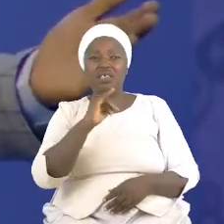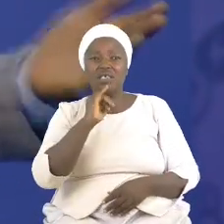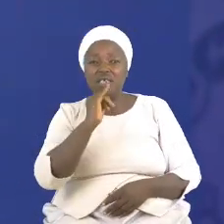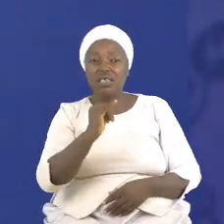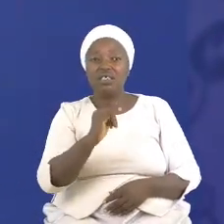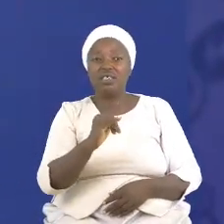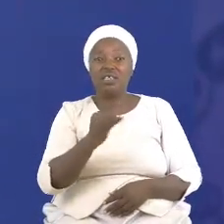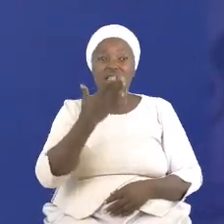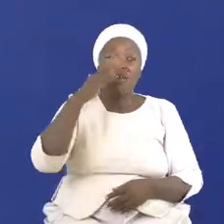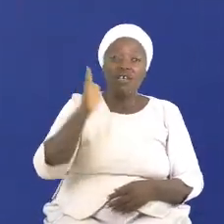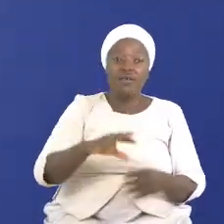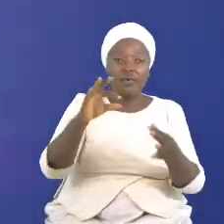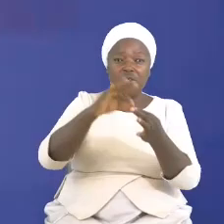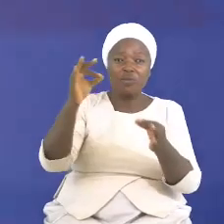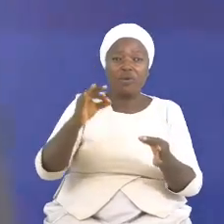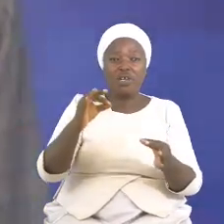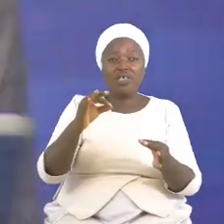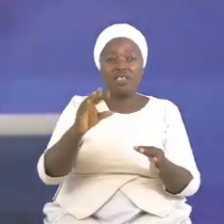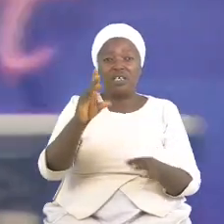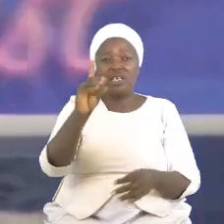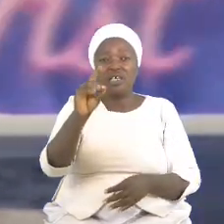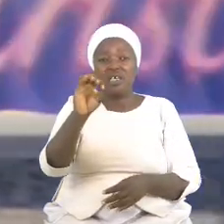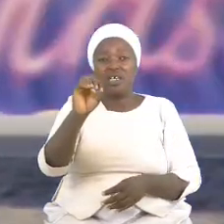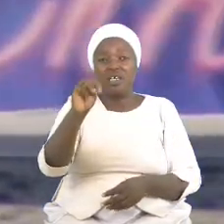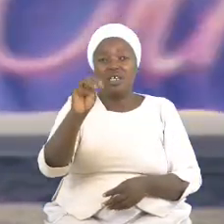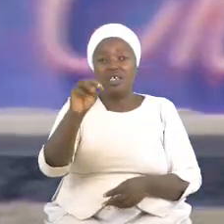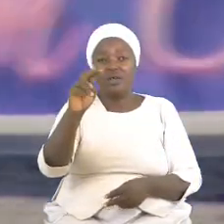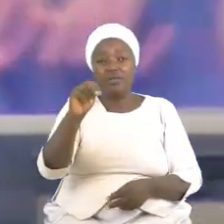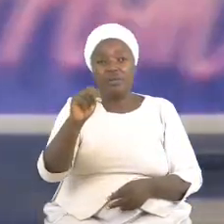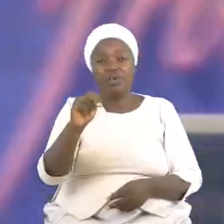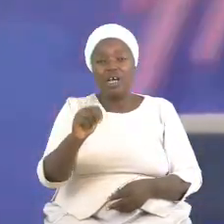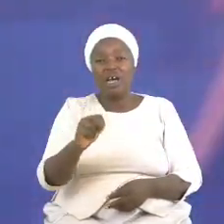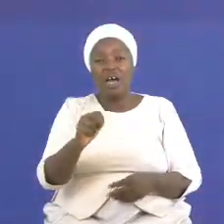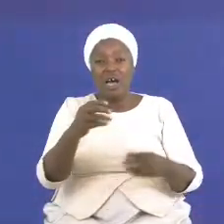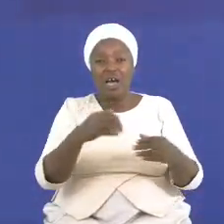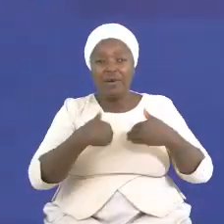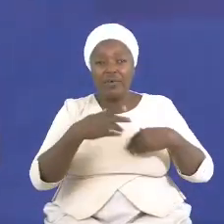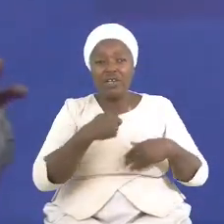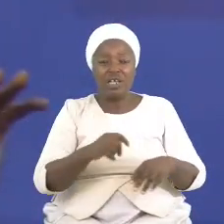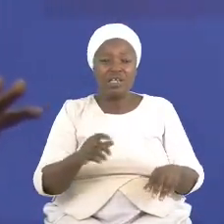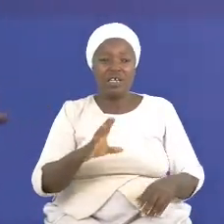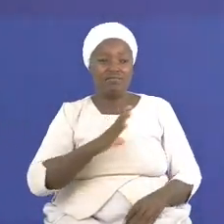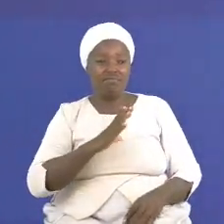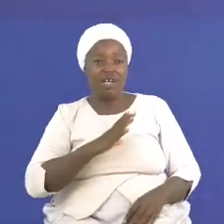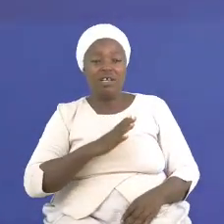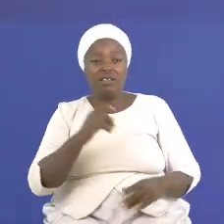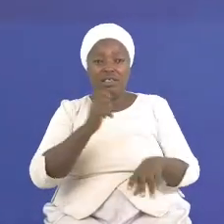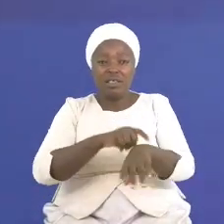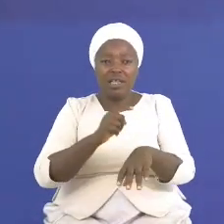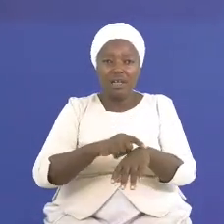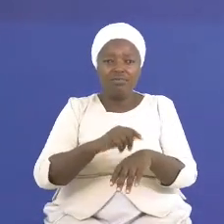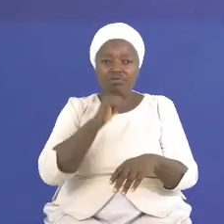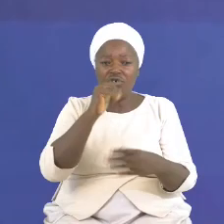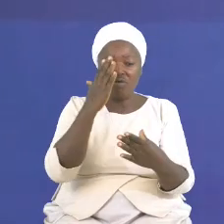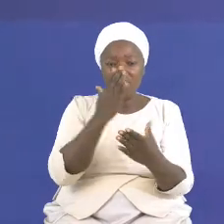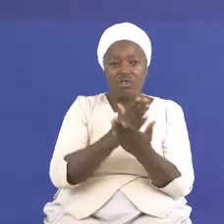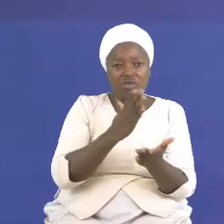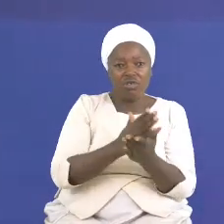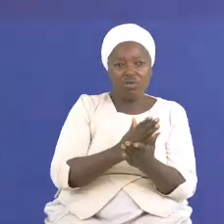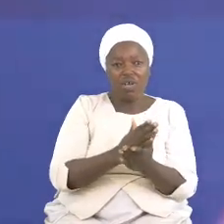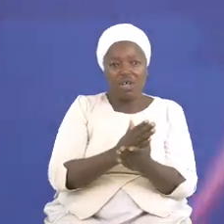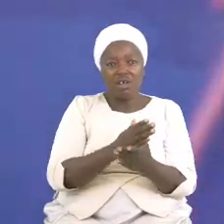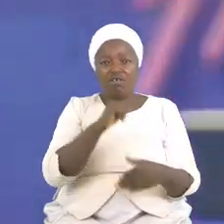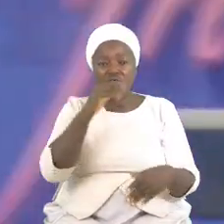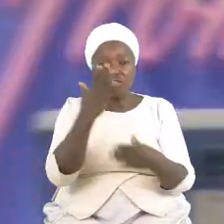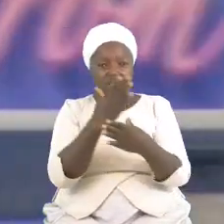spirit demon having a high time, undisturbed? Demons being whatever they want to